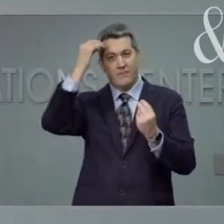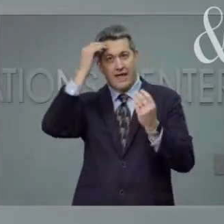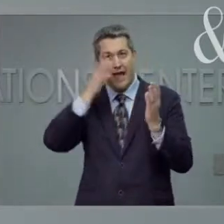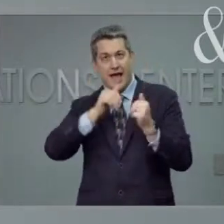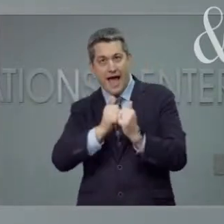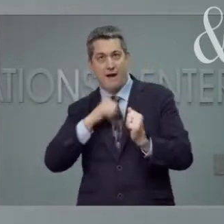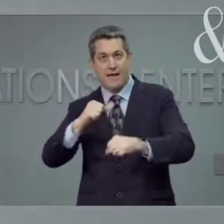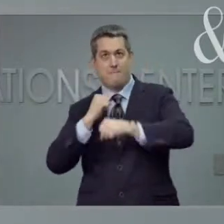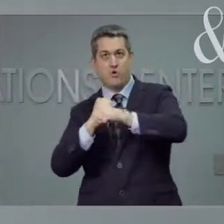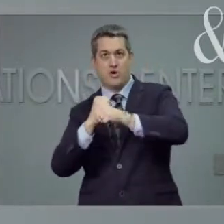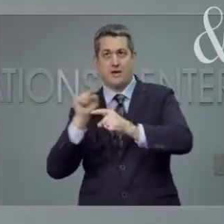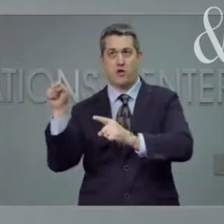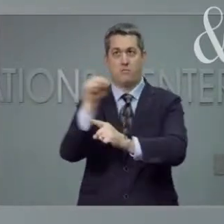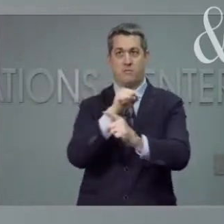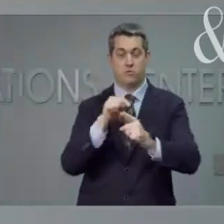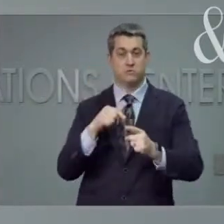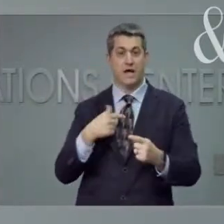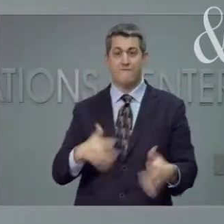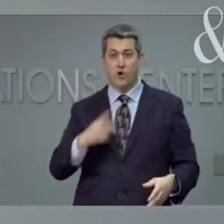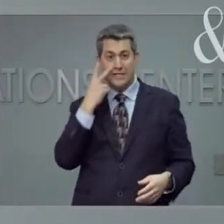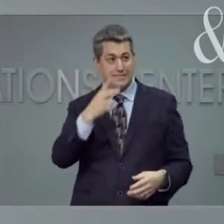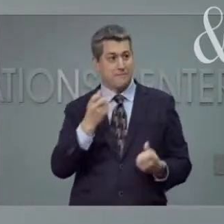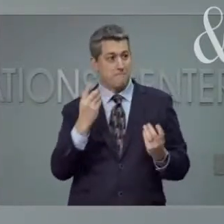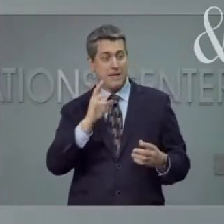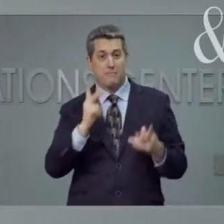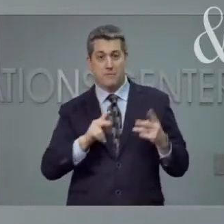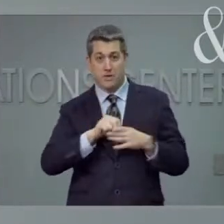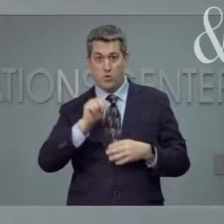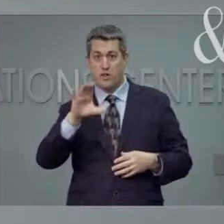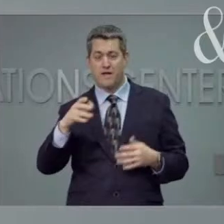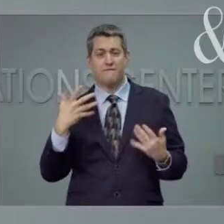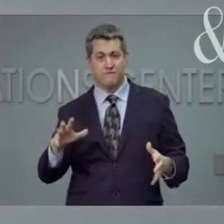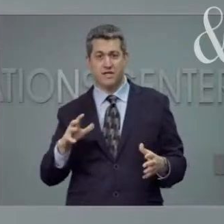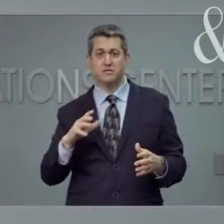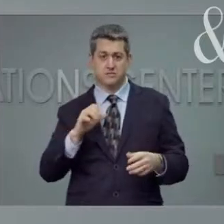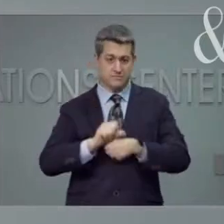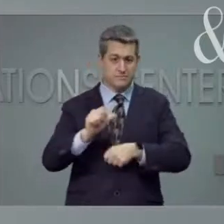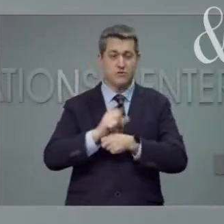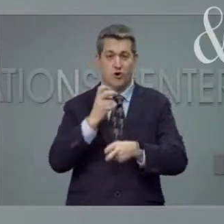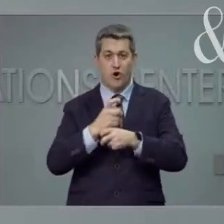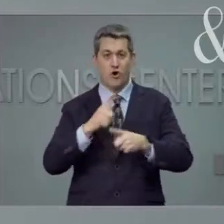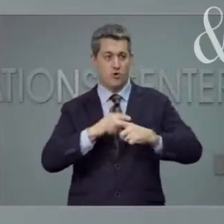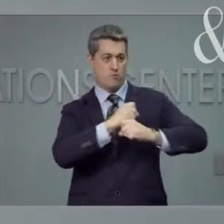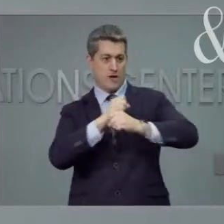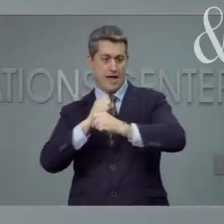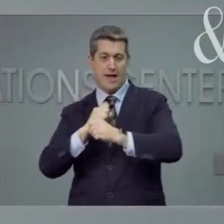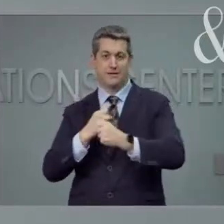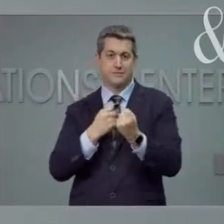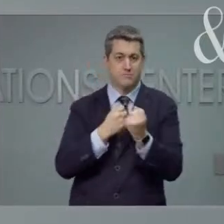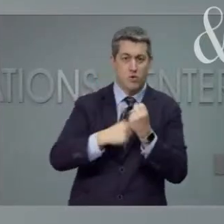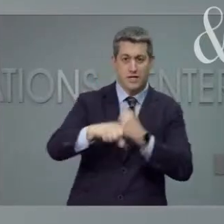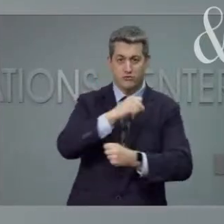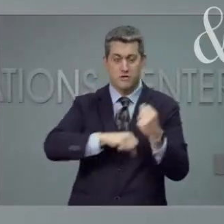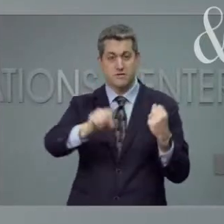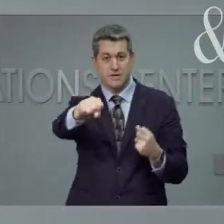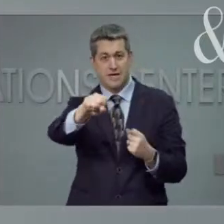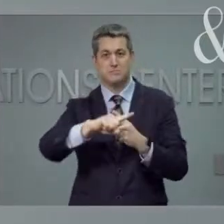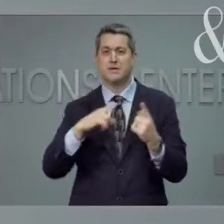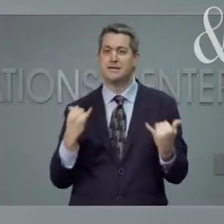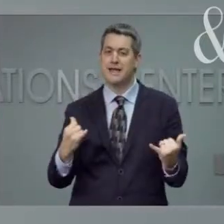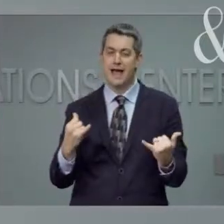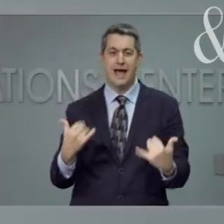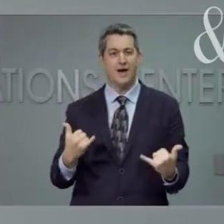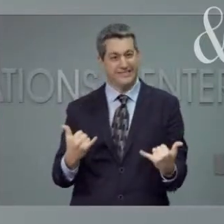other out. And I've seen North Carolinians do this over and over and over the last year, but we need to really pull together as a